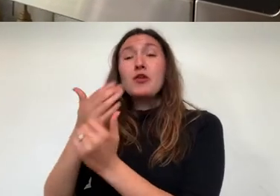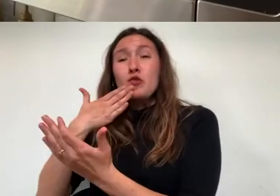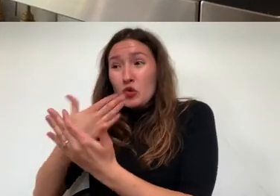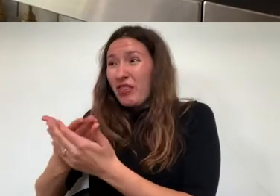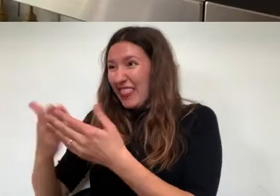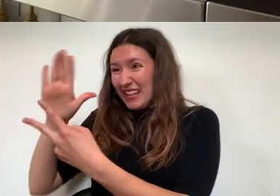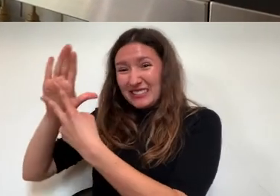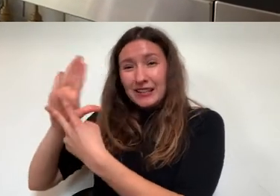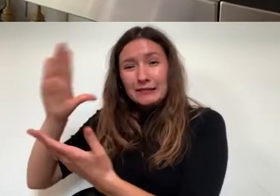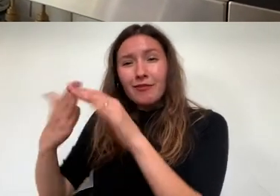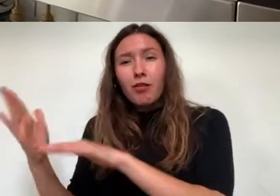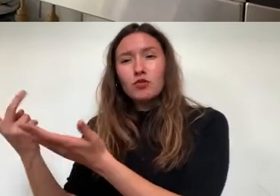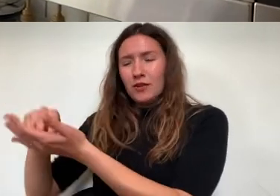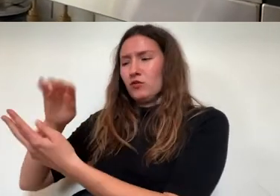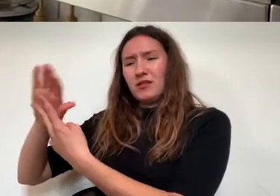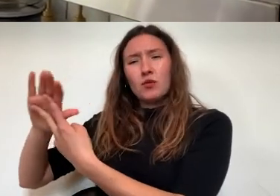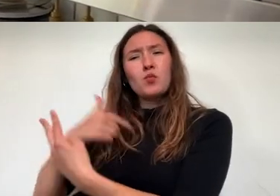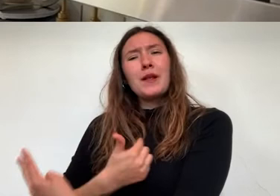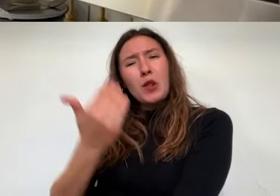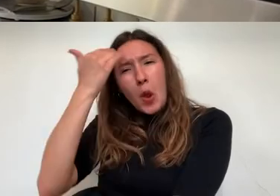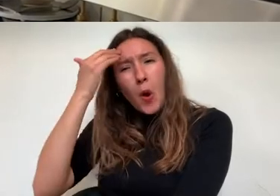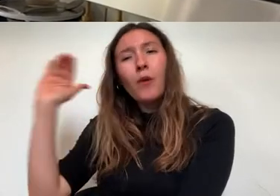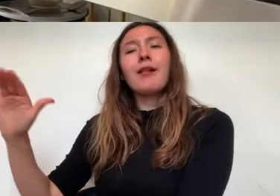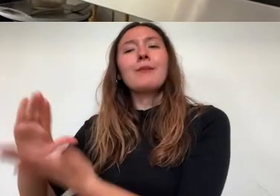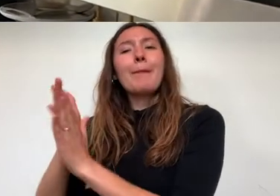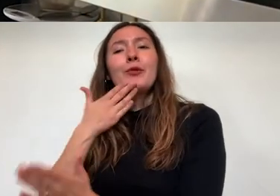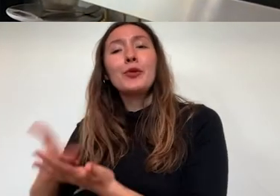making a mother sauce. So,